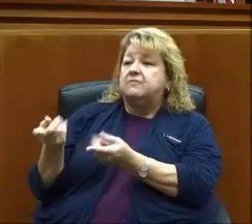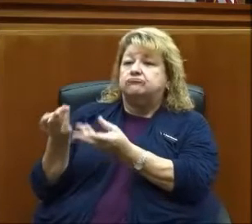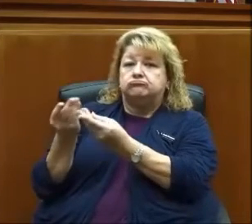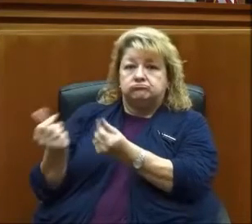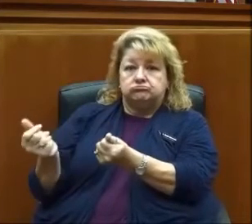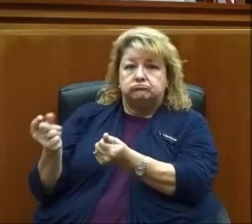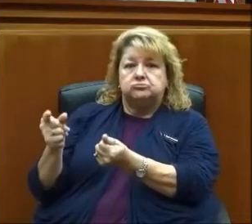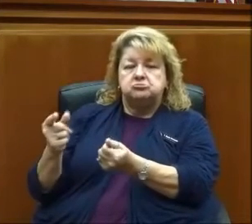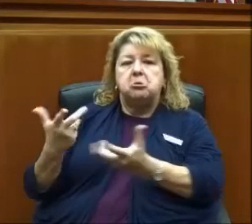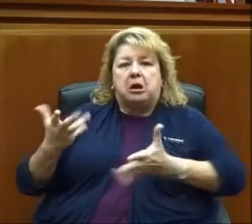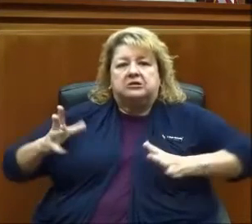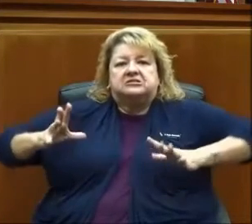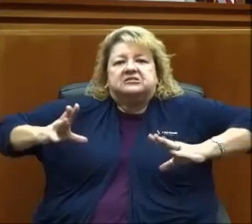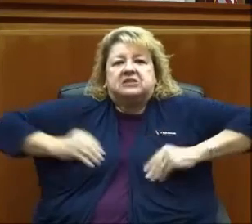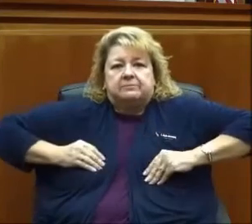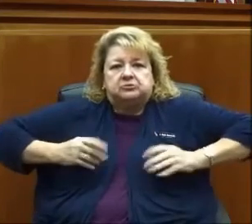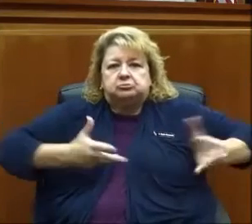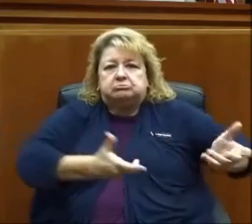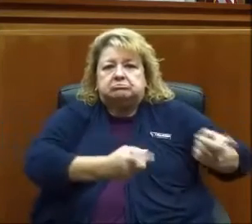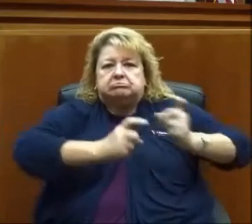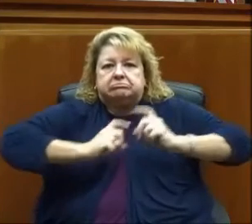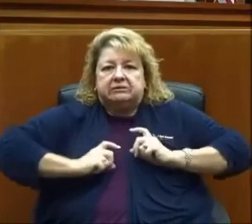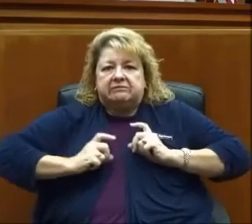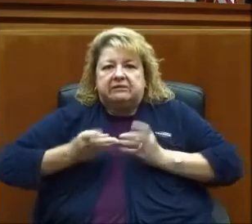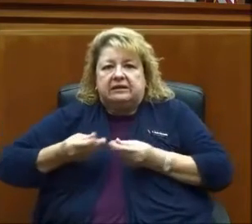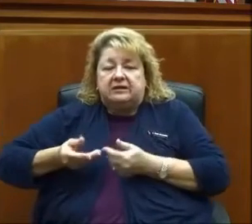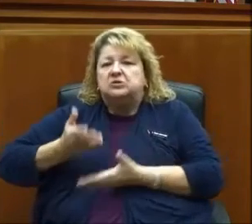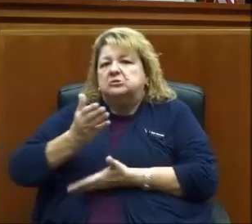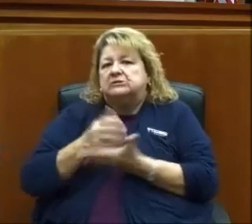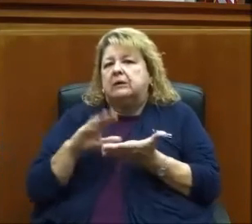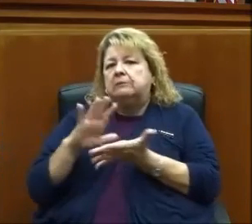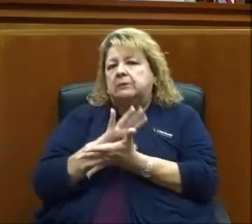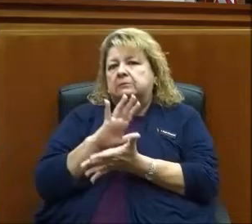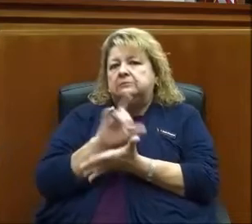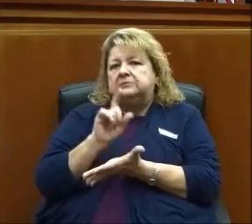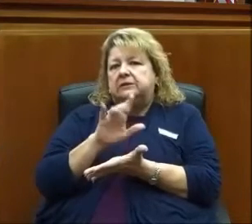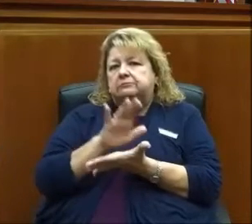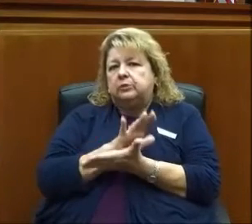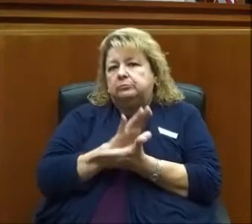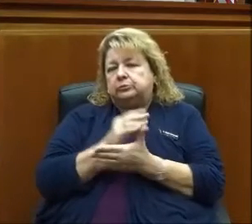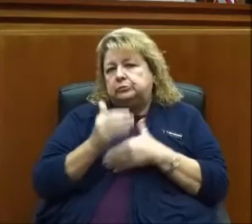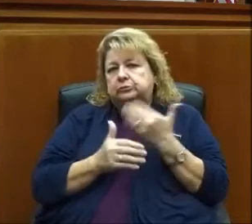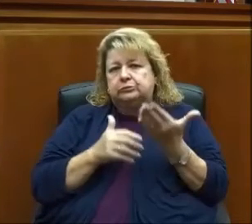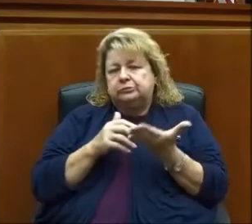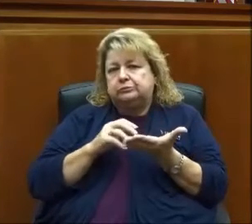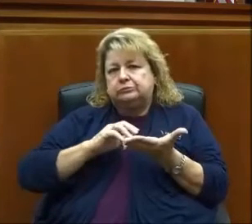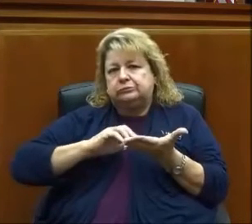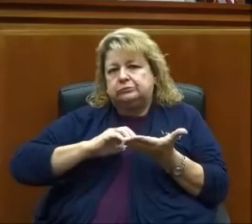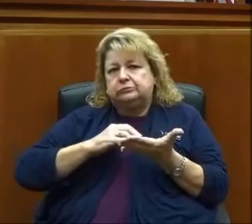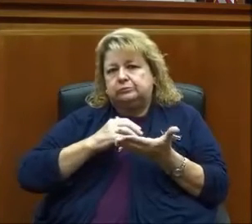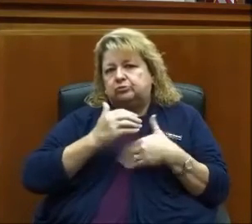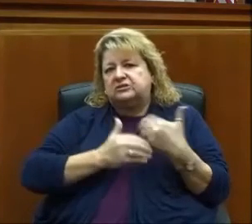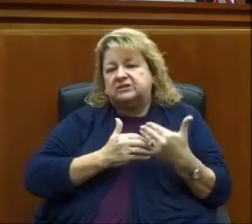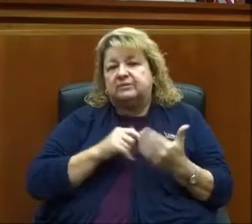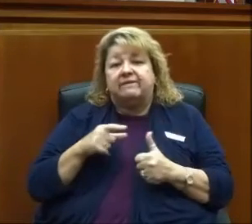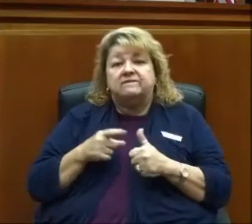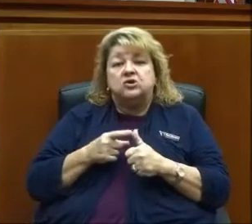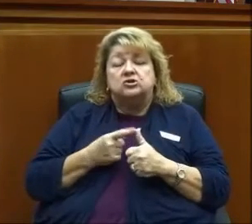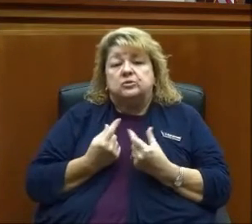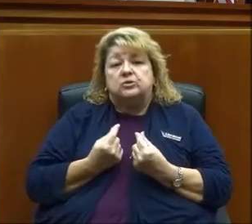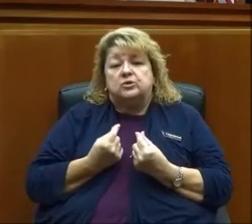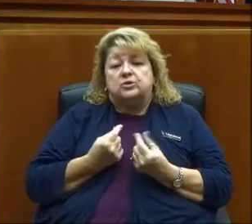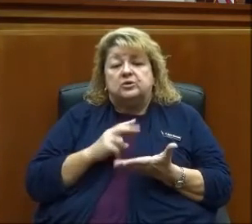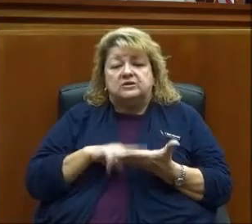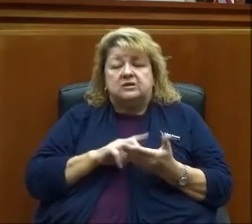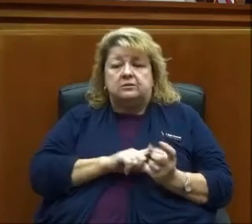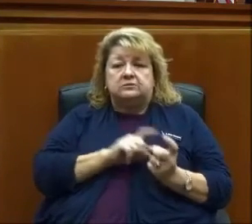to receive the land. So there's some other documents that have to be executed, but this is the first step.